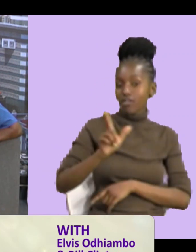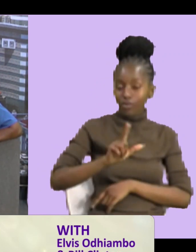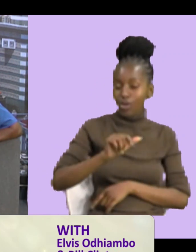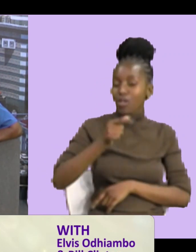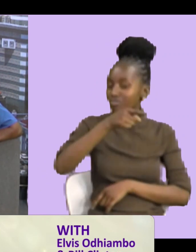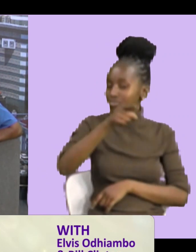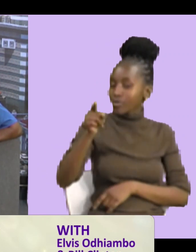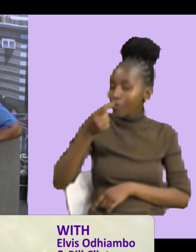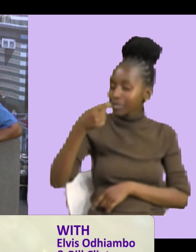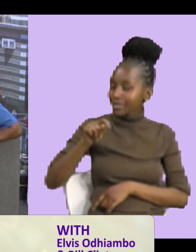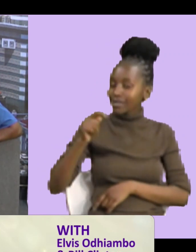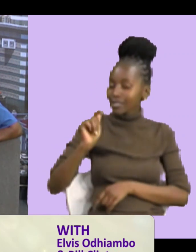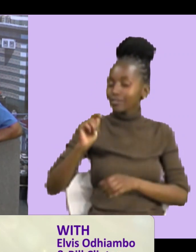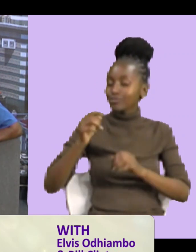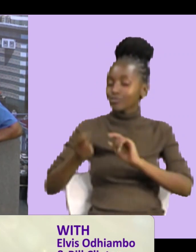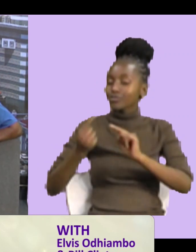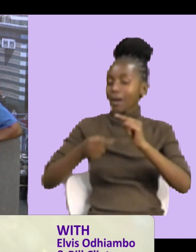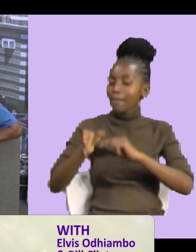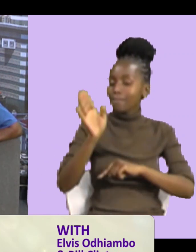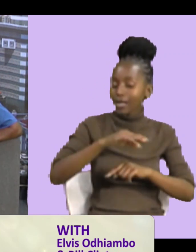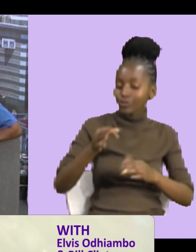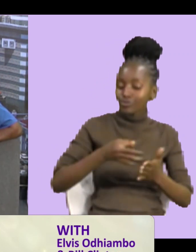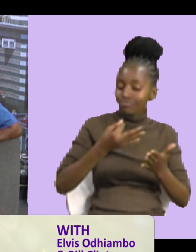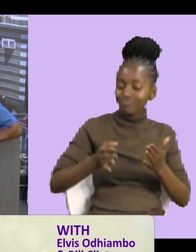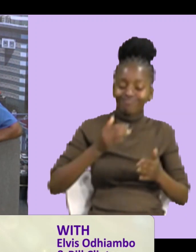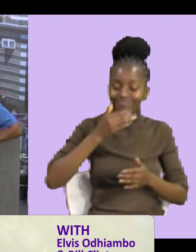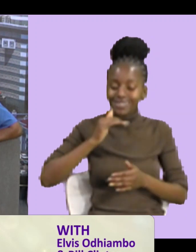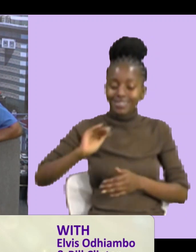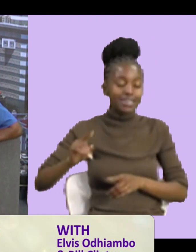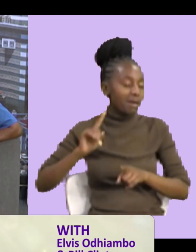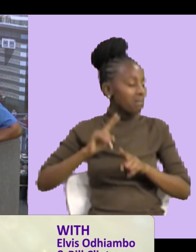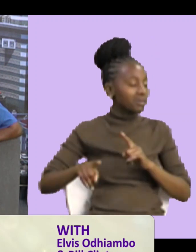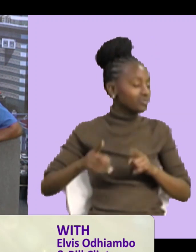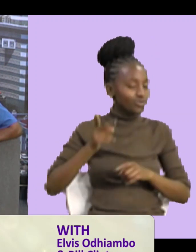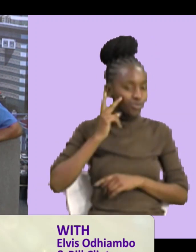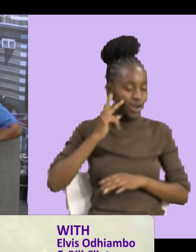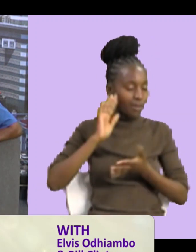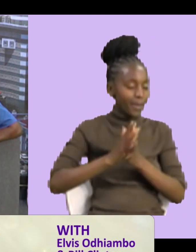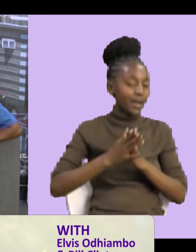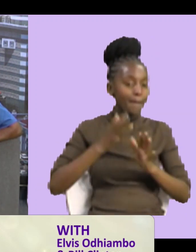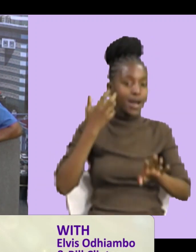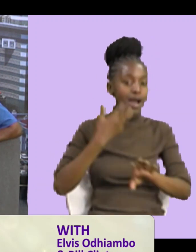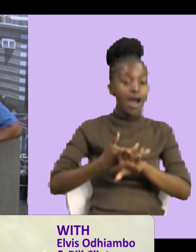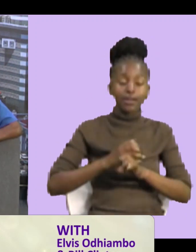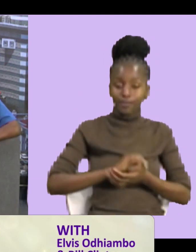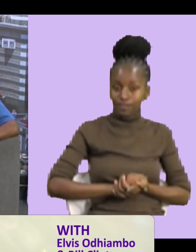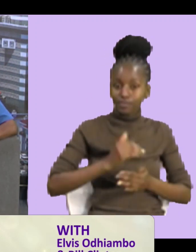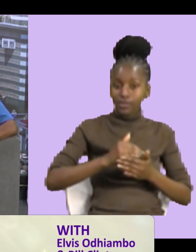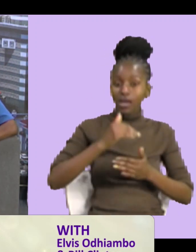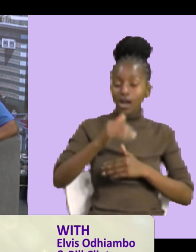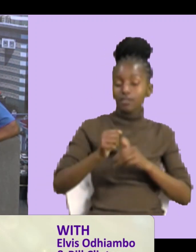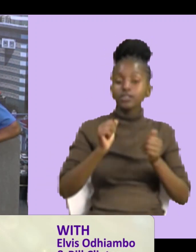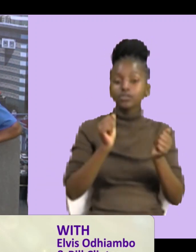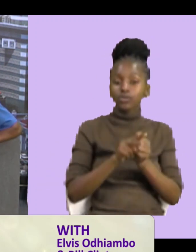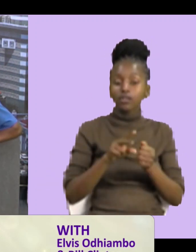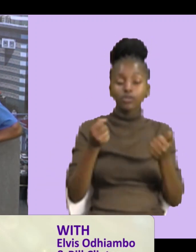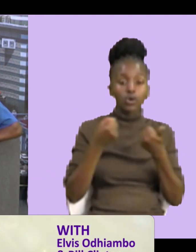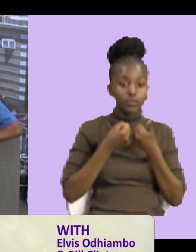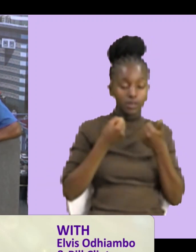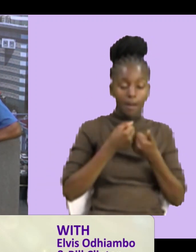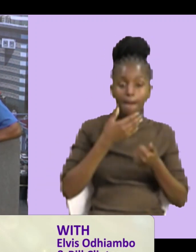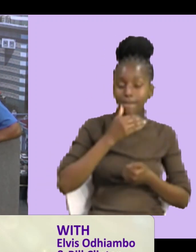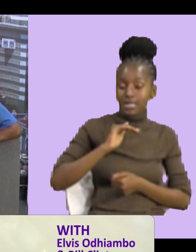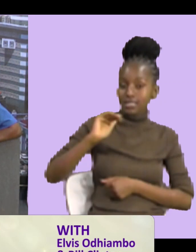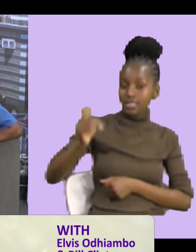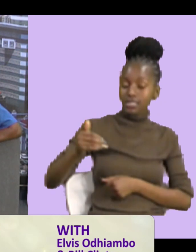and hurt City, but it has been difficult for them. So after 12 games, Manchester City are boasting